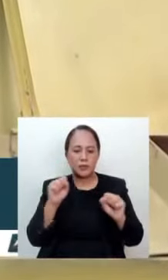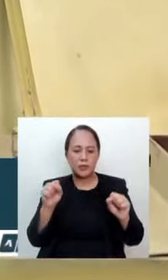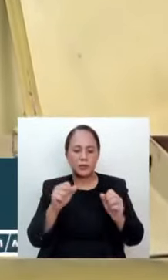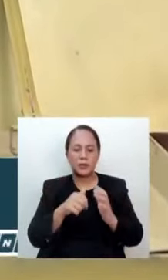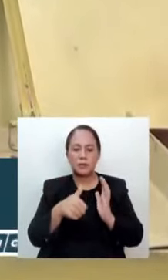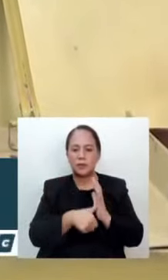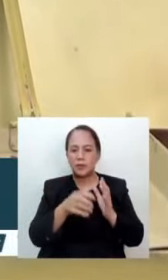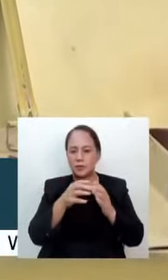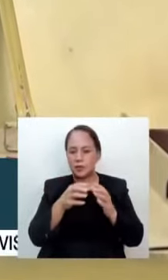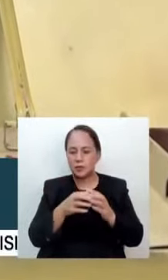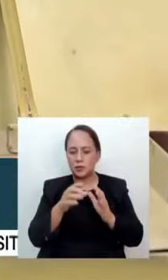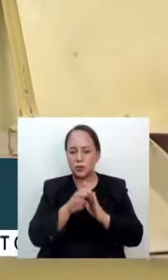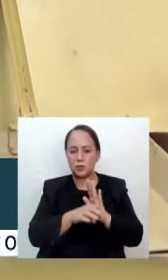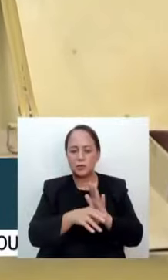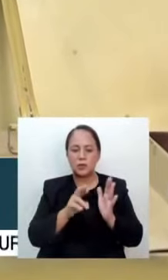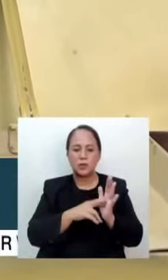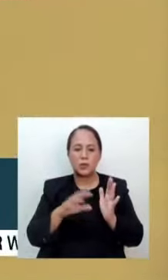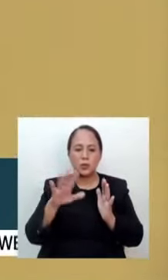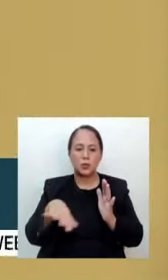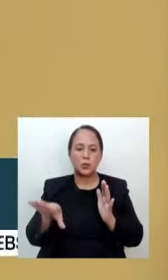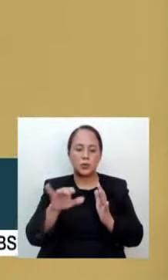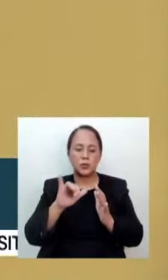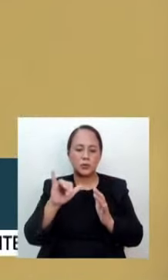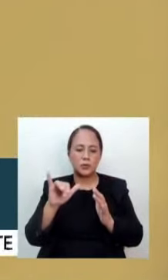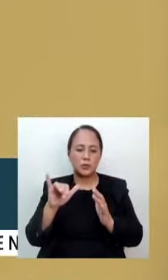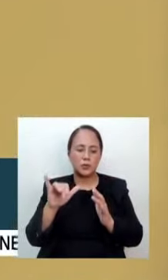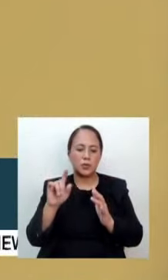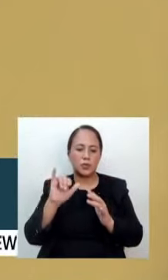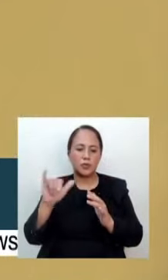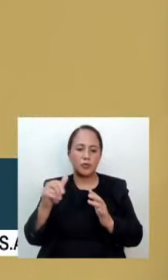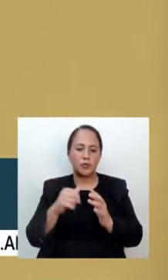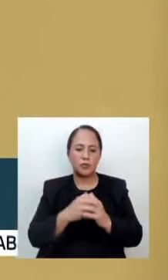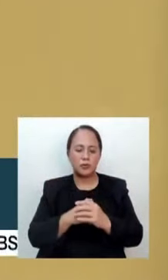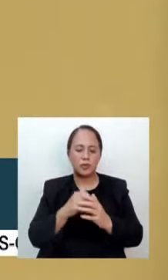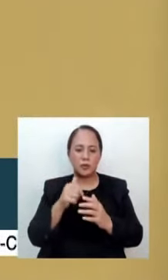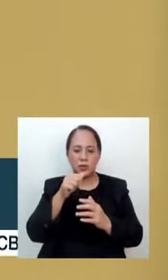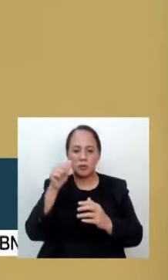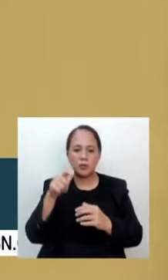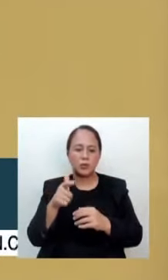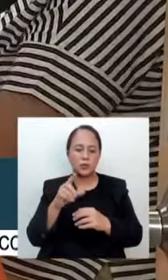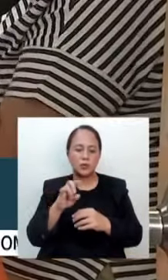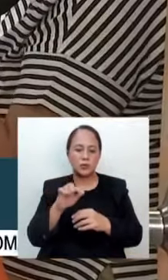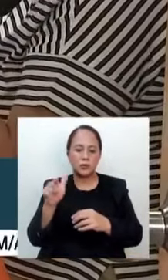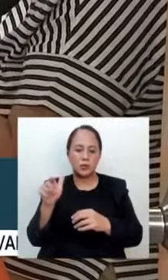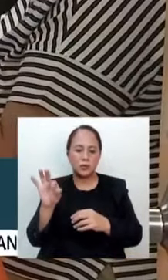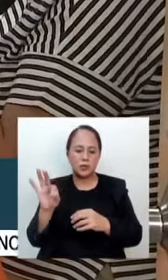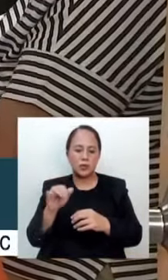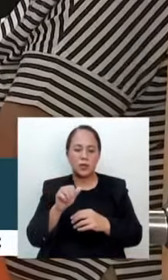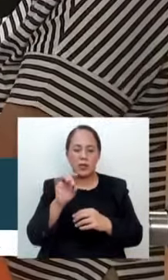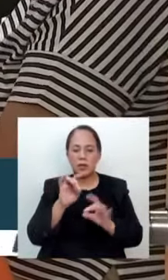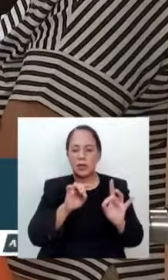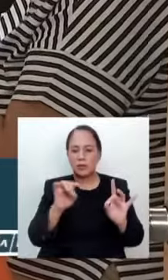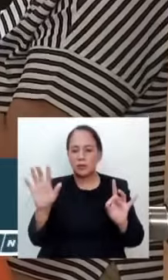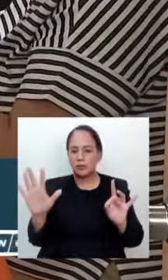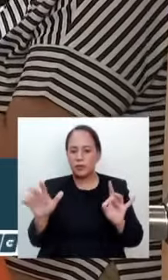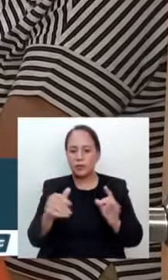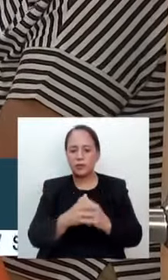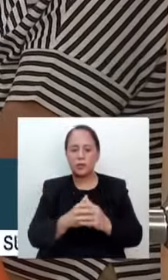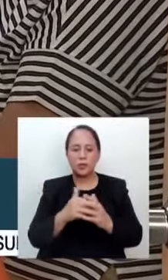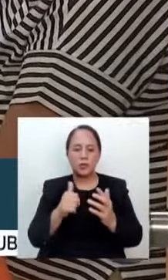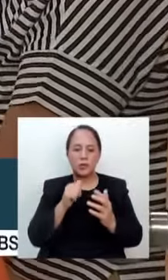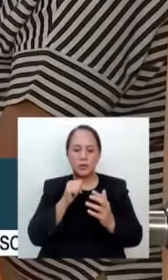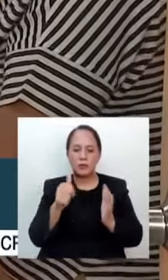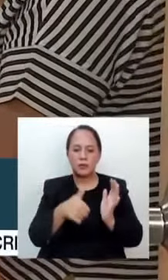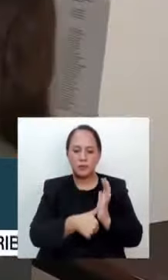groups. Registered local absentee voters have to vote from April 27 to 29, from 8 a.m. to 5 p.m., or else they won't be able to